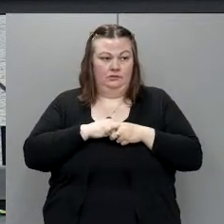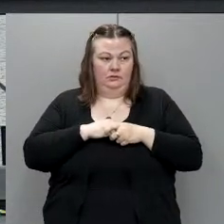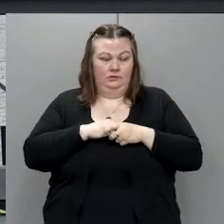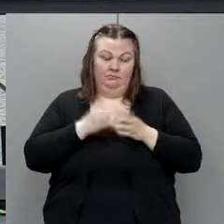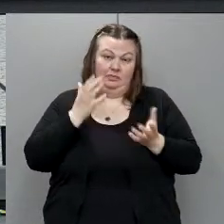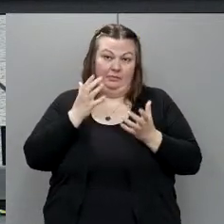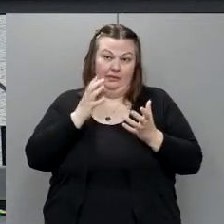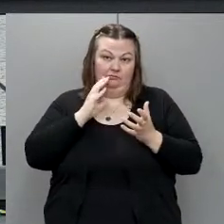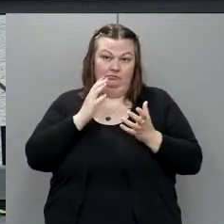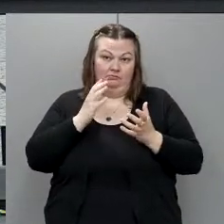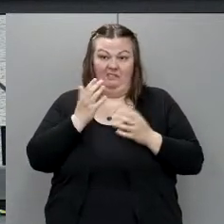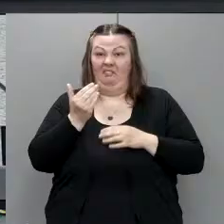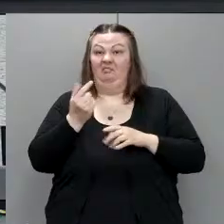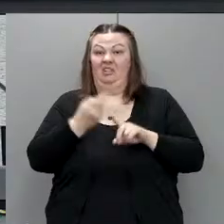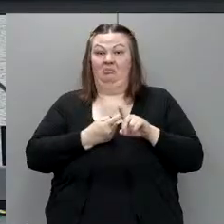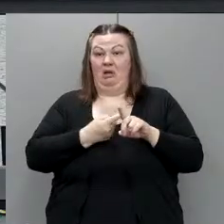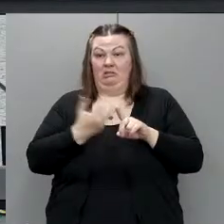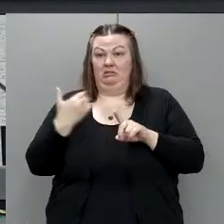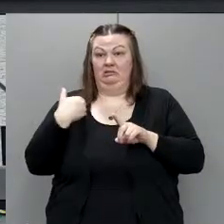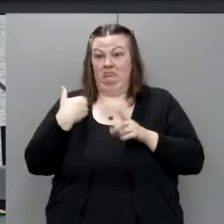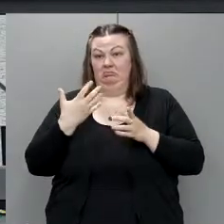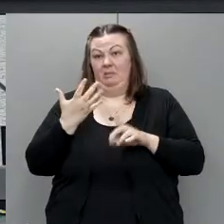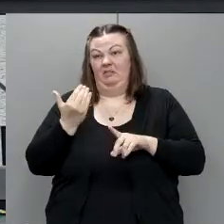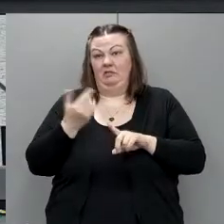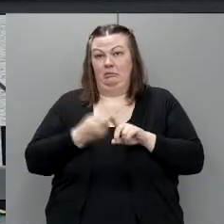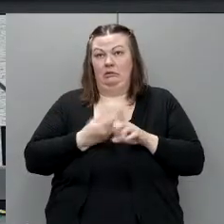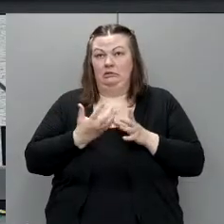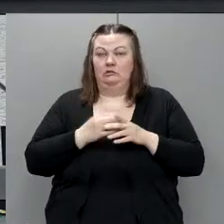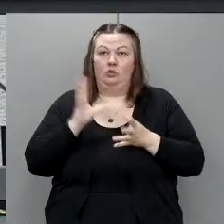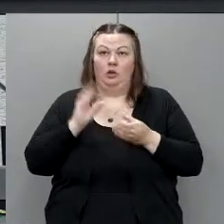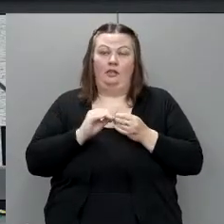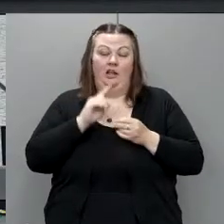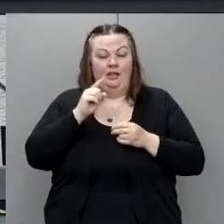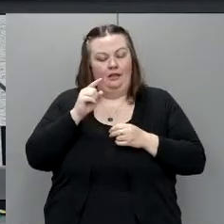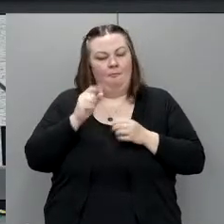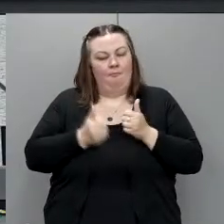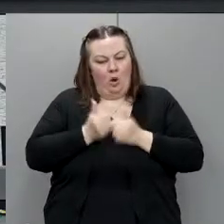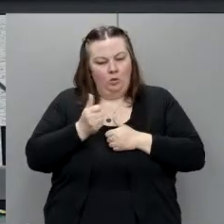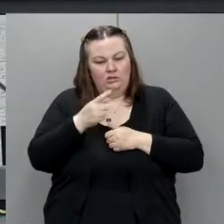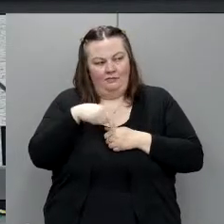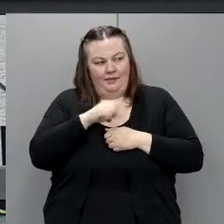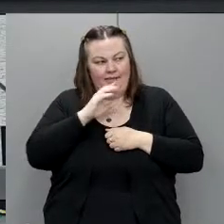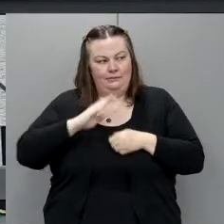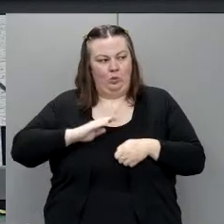actually prior to that, 15 months, the majority of this board,